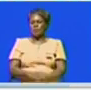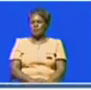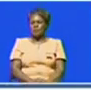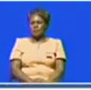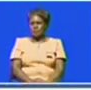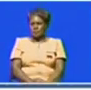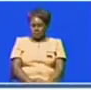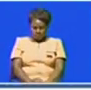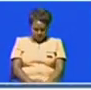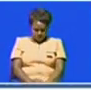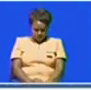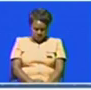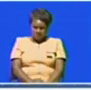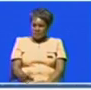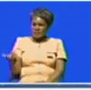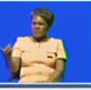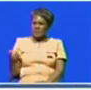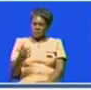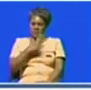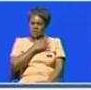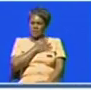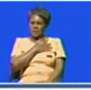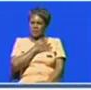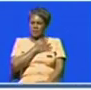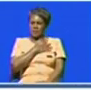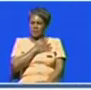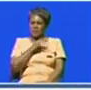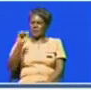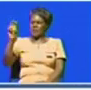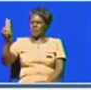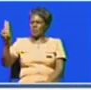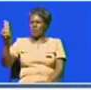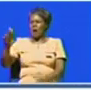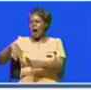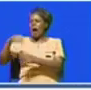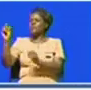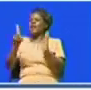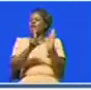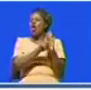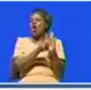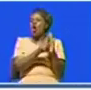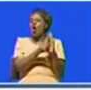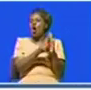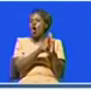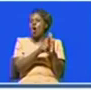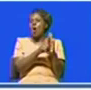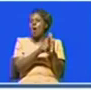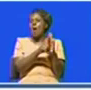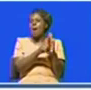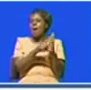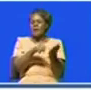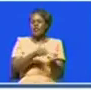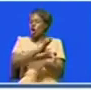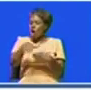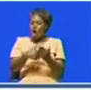quick one, Senator. Sure. Are any of the demands that have been made by NASA or the EU outside of the law? Because he's been insisting that